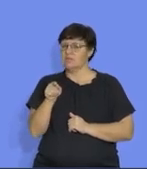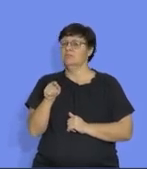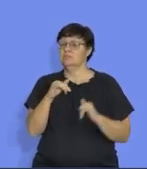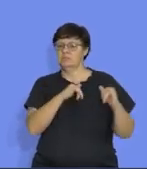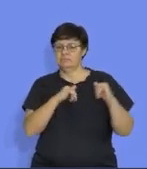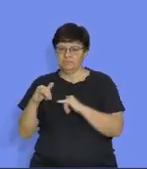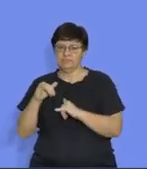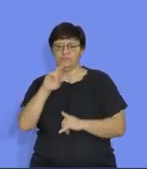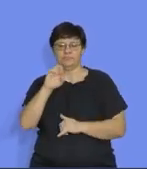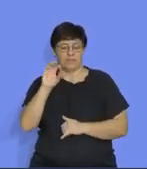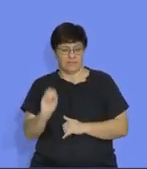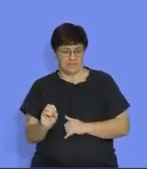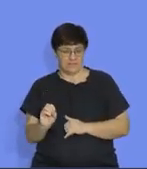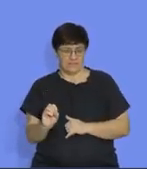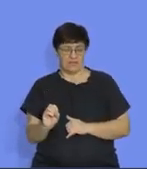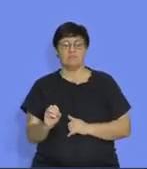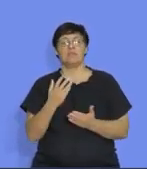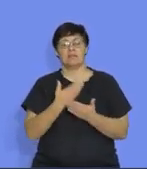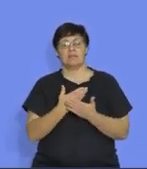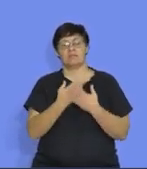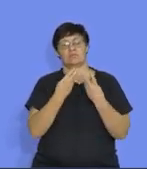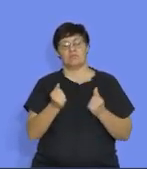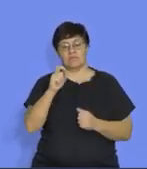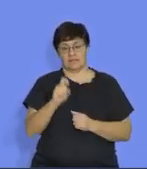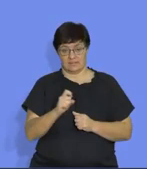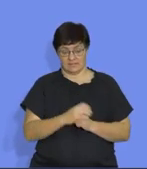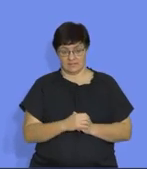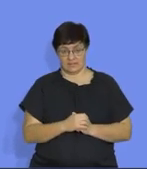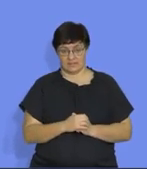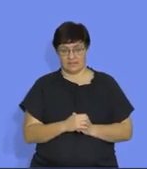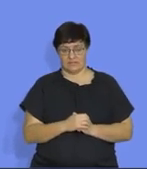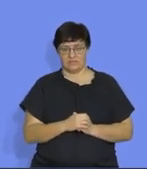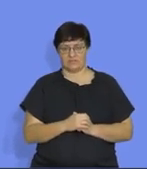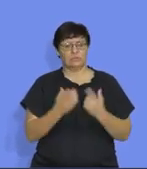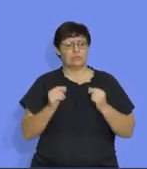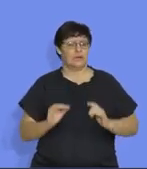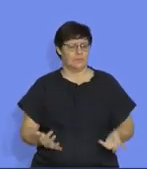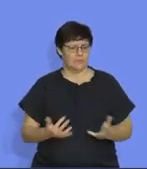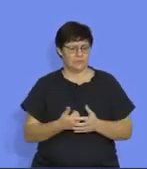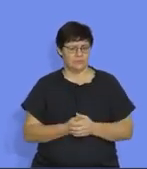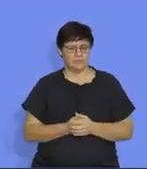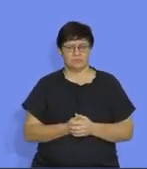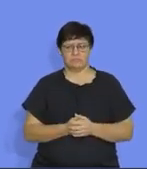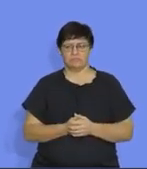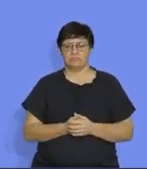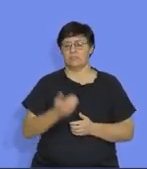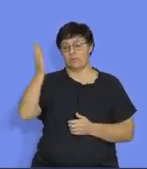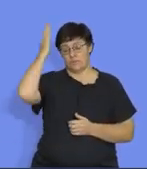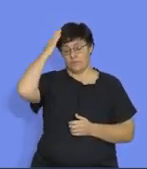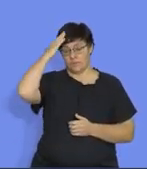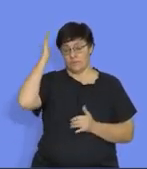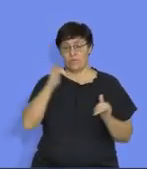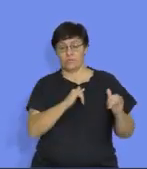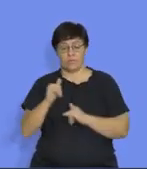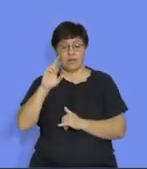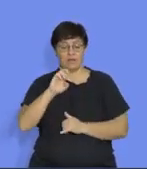a common ratio in order to solve for x. How can I do that? I know that the common ratio